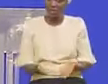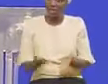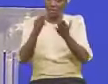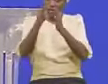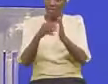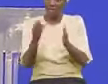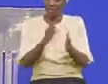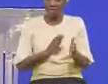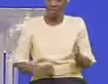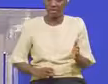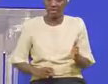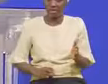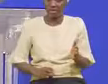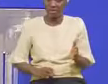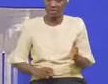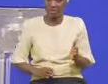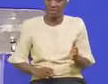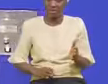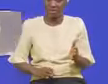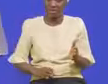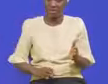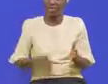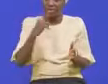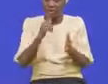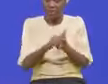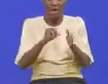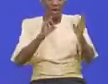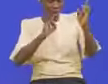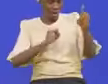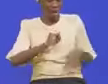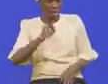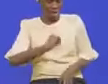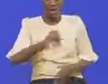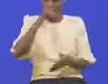Ye le xɔ Kristo be dodo ɖe dzia dzi sia. Mexɔ se.